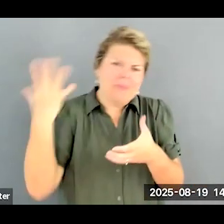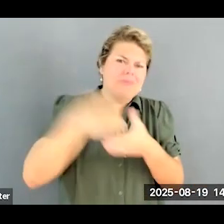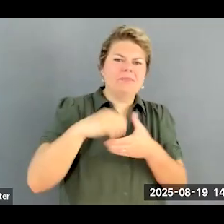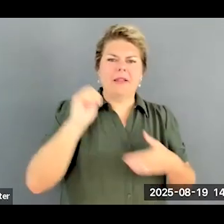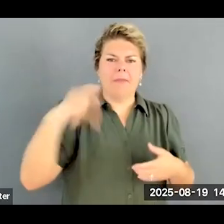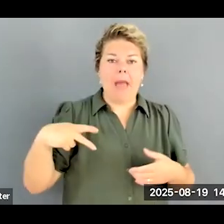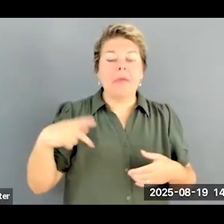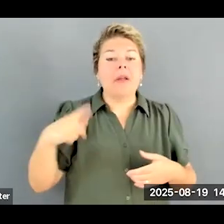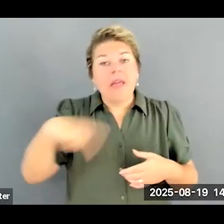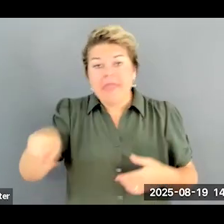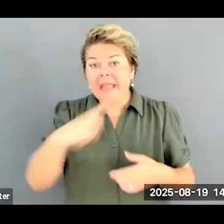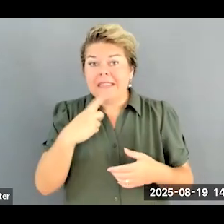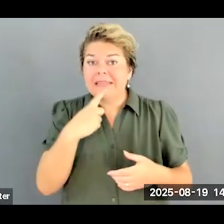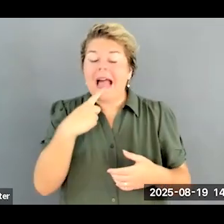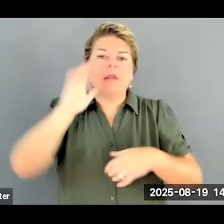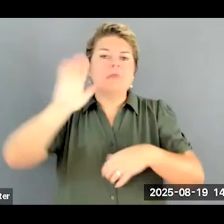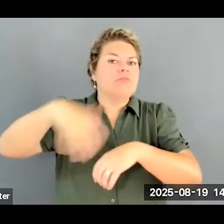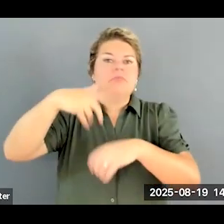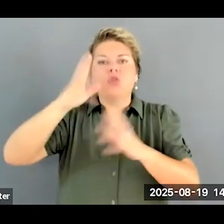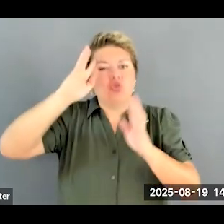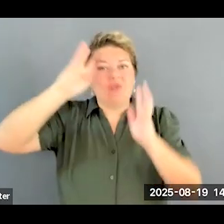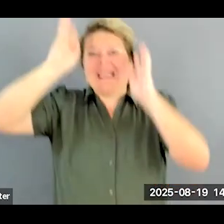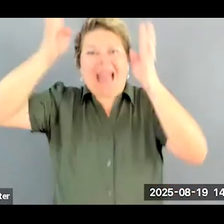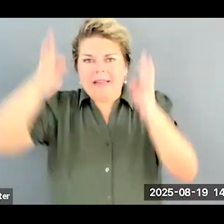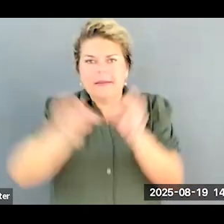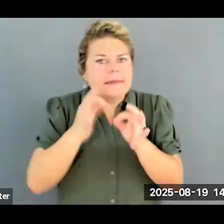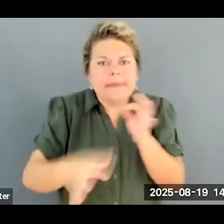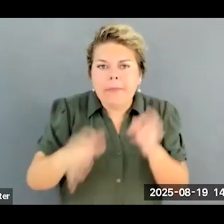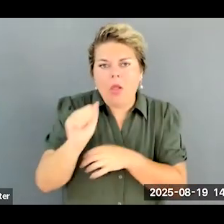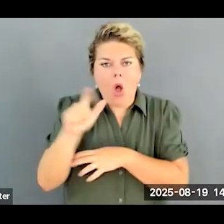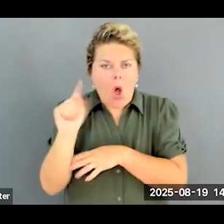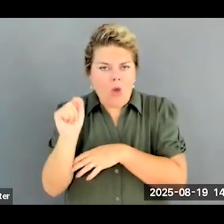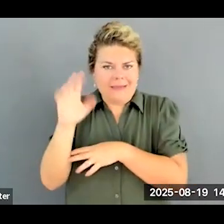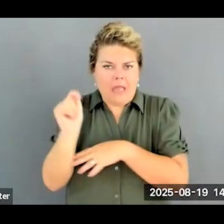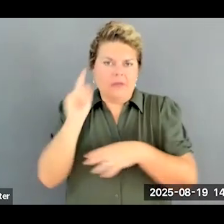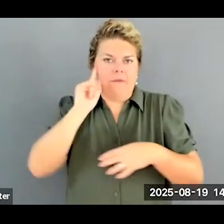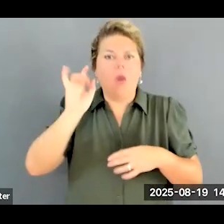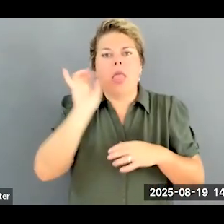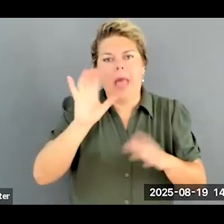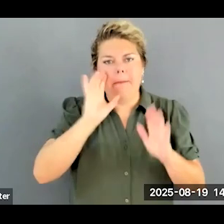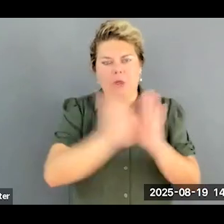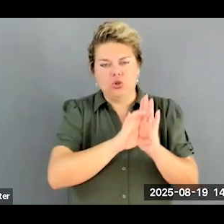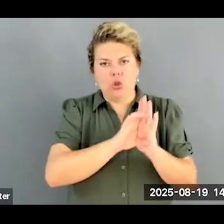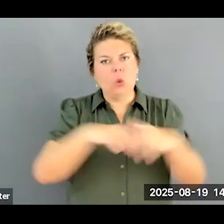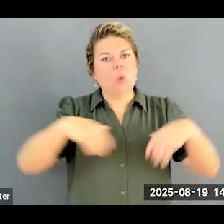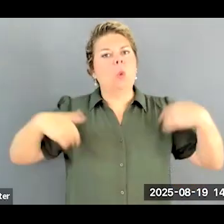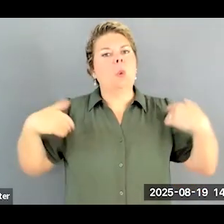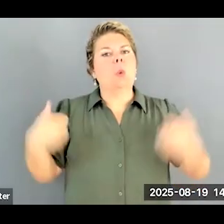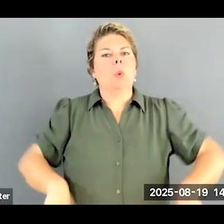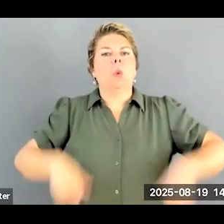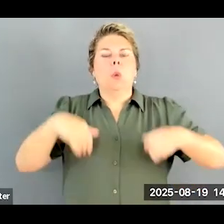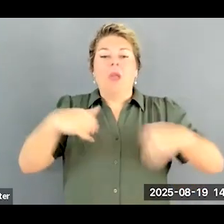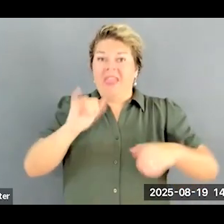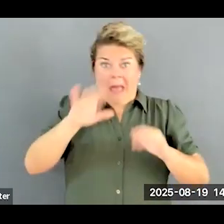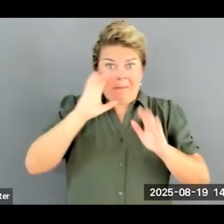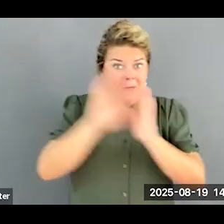us create a simple and concise alt text for this image. It's pretty difficult to decipher